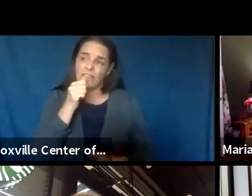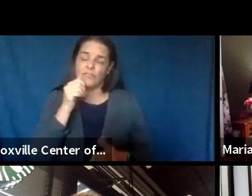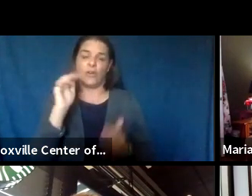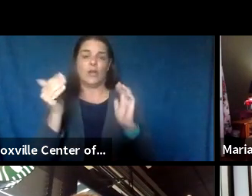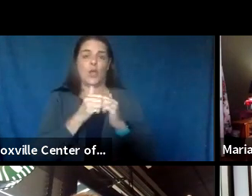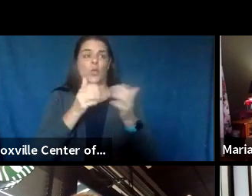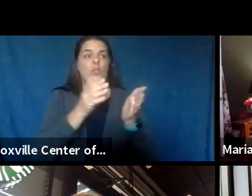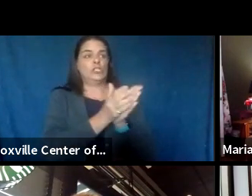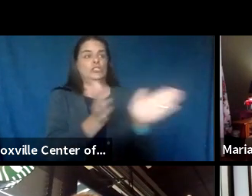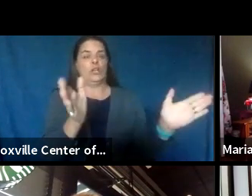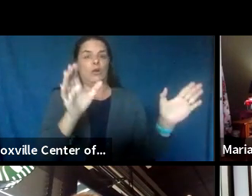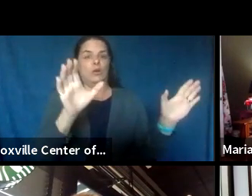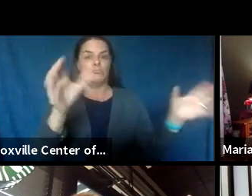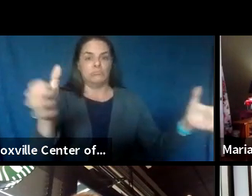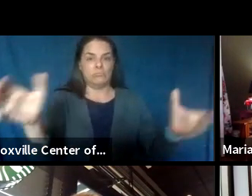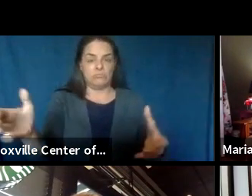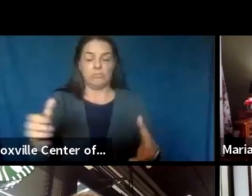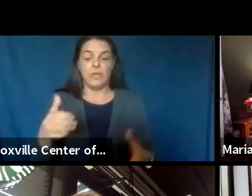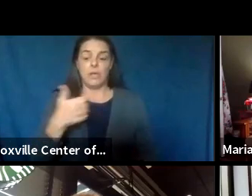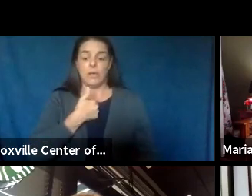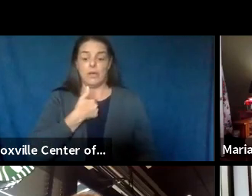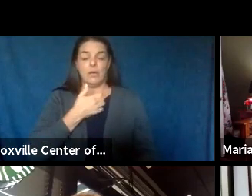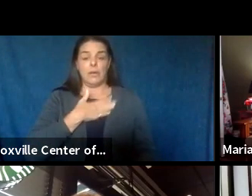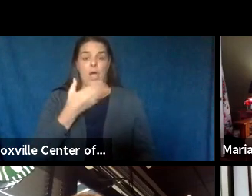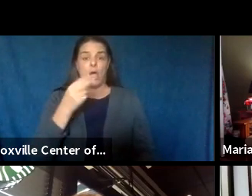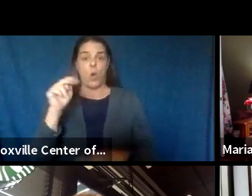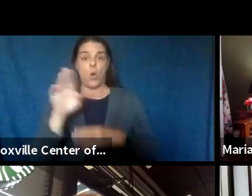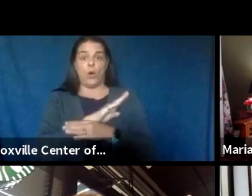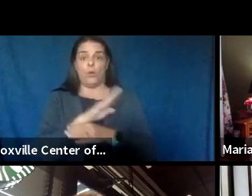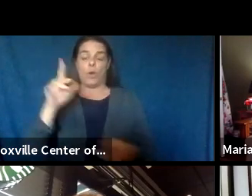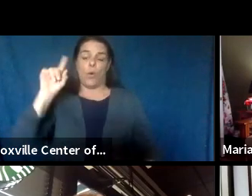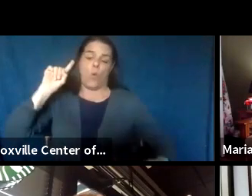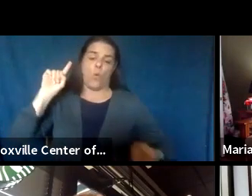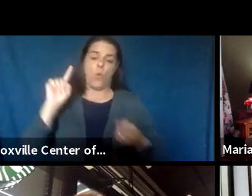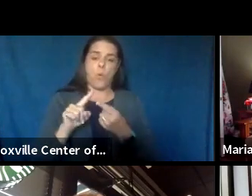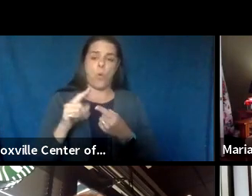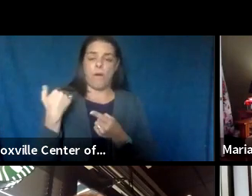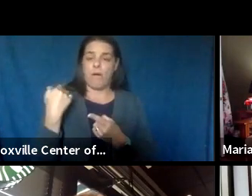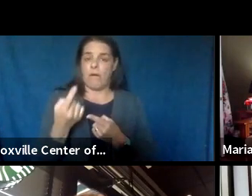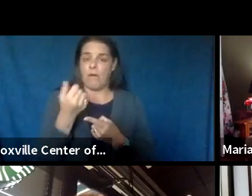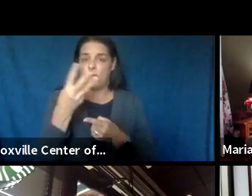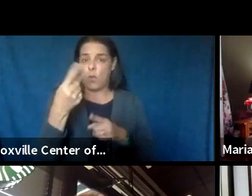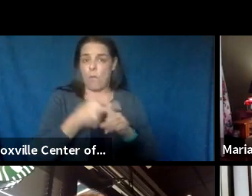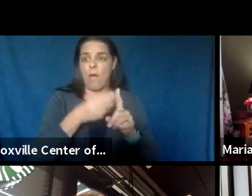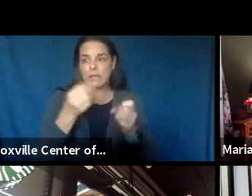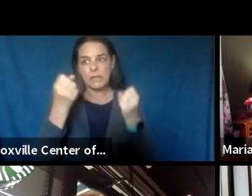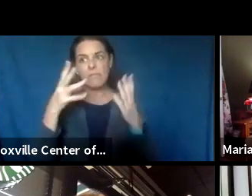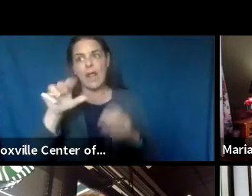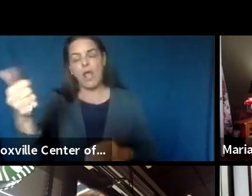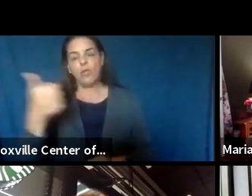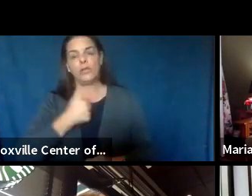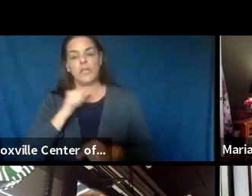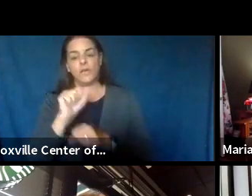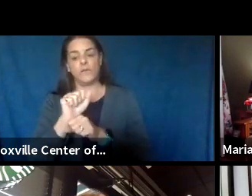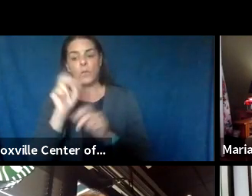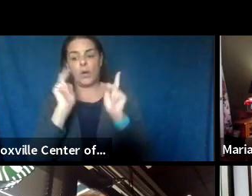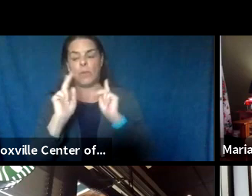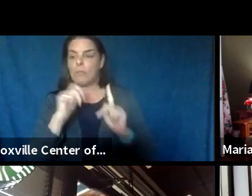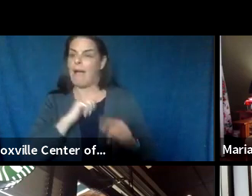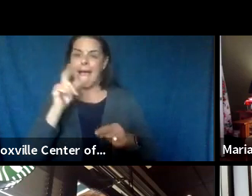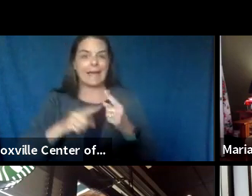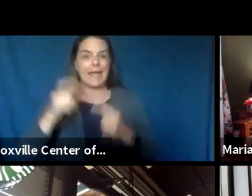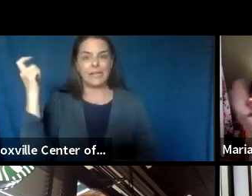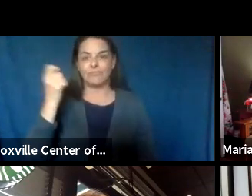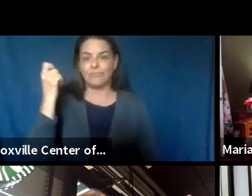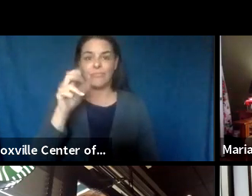population. I personally have seen my own business slow significantly in the past few months, and like a lot of other self-employed folks, I cannot draw an